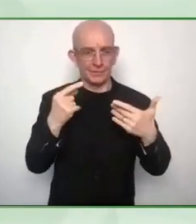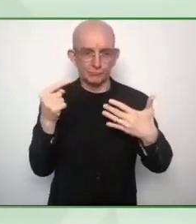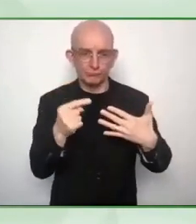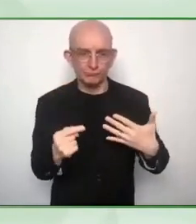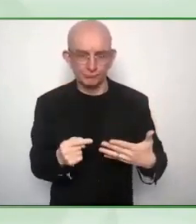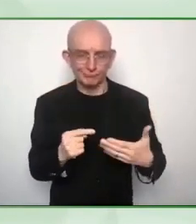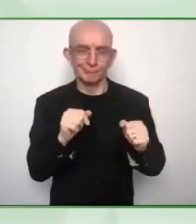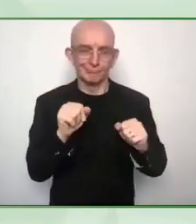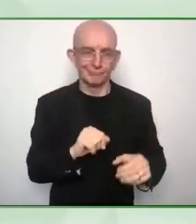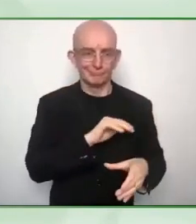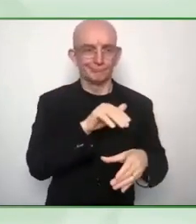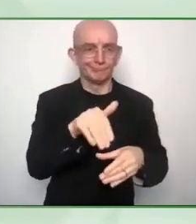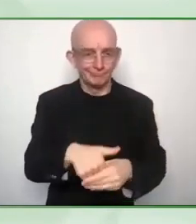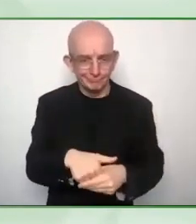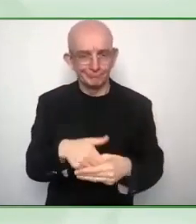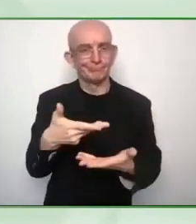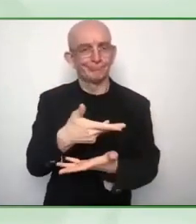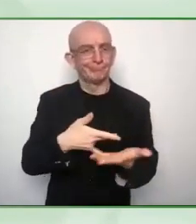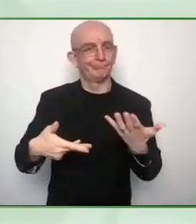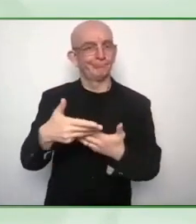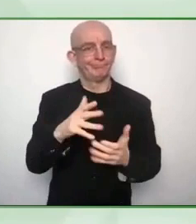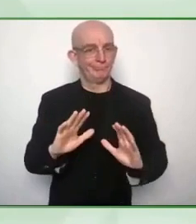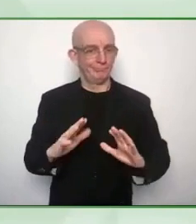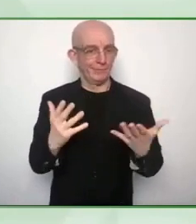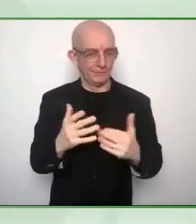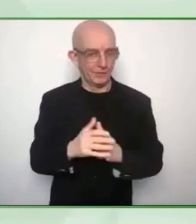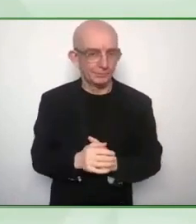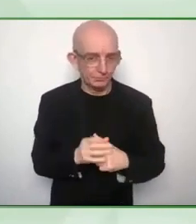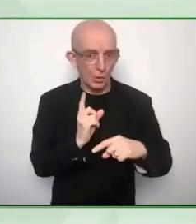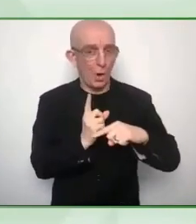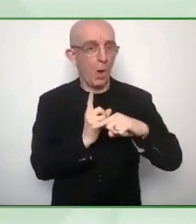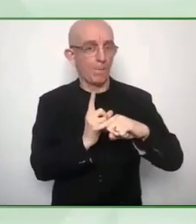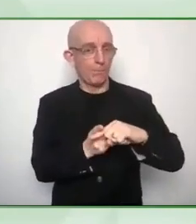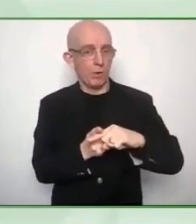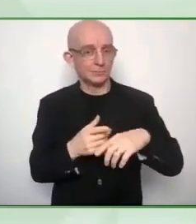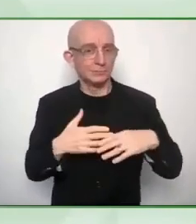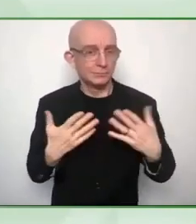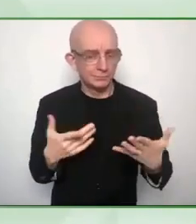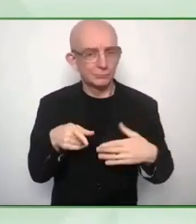practitioners to support the building of a global coalition